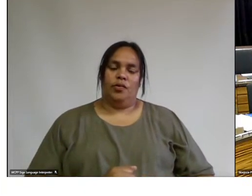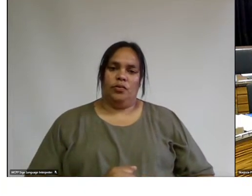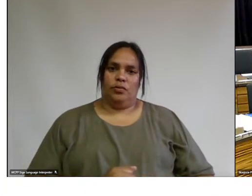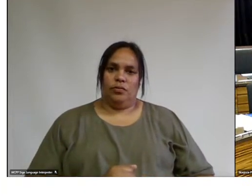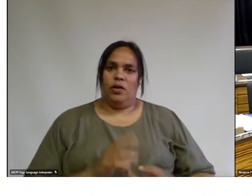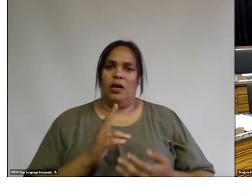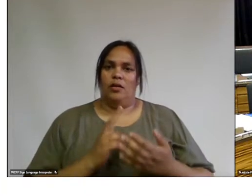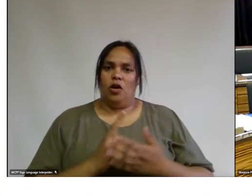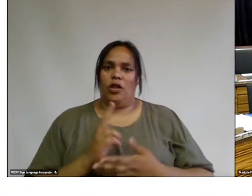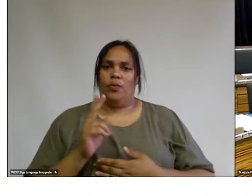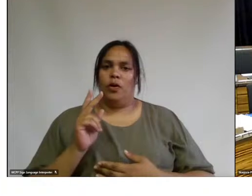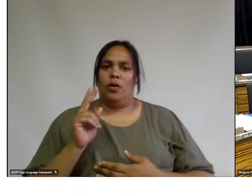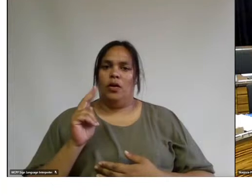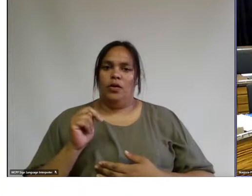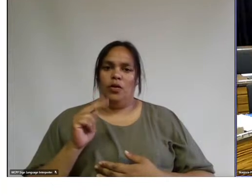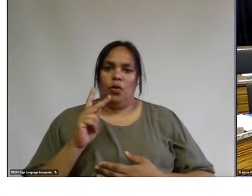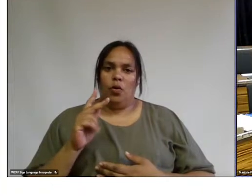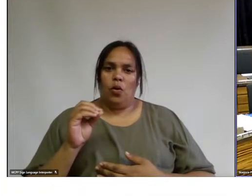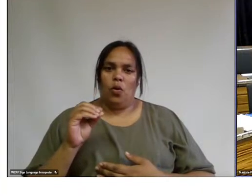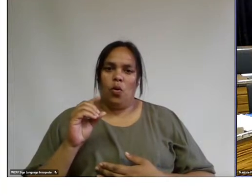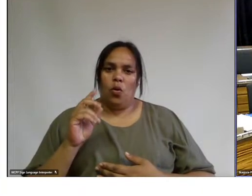Honorable Ngonzo.